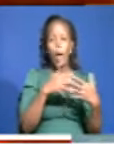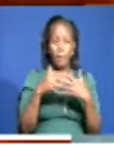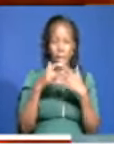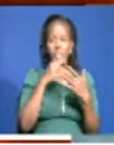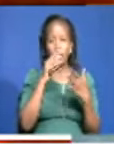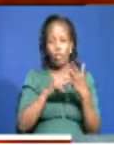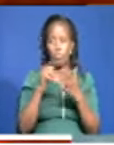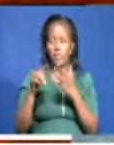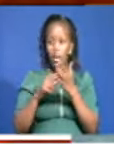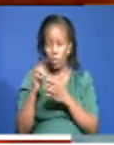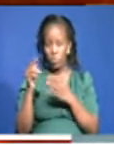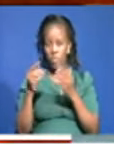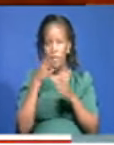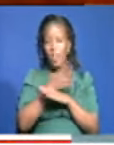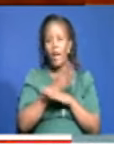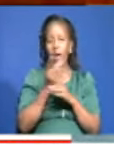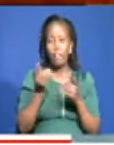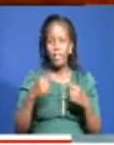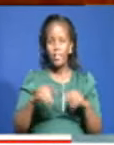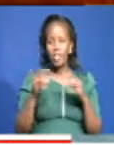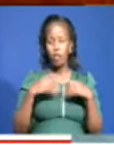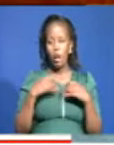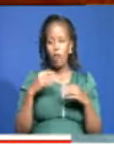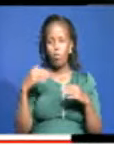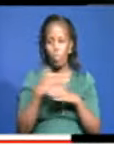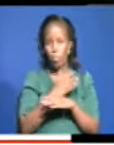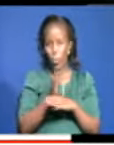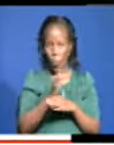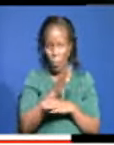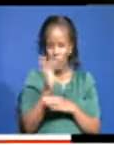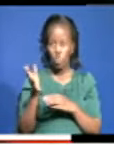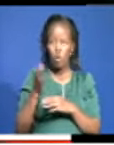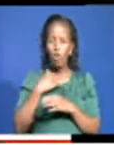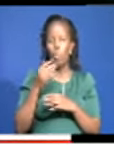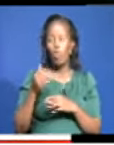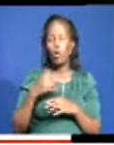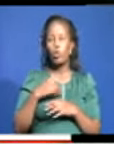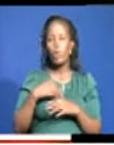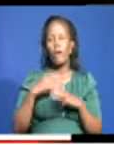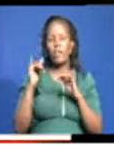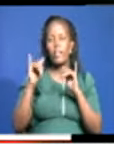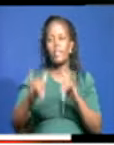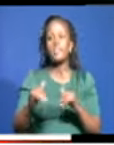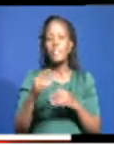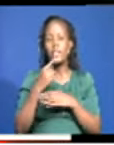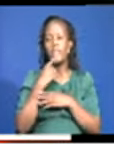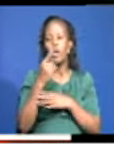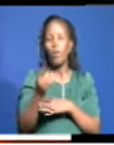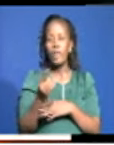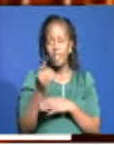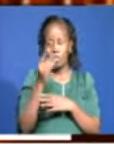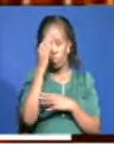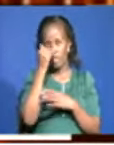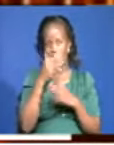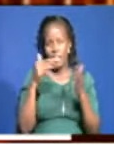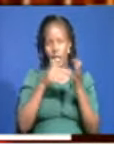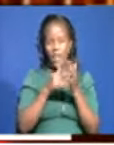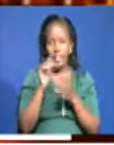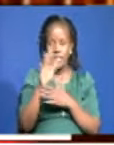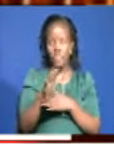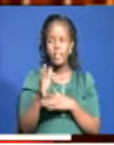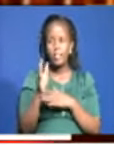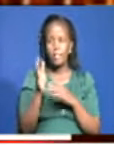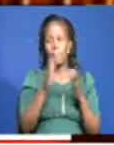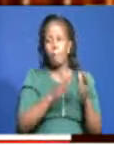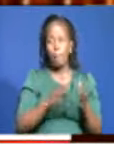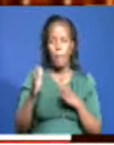of conspiracy to commit wire fraud, is seeking stay orders before Justice Daniel Ogembo against his extraditions.